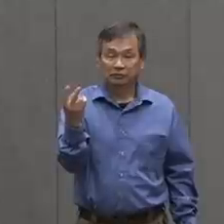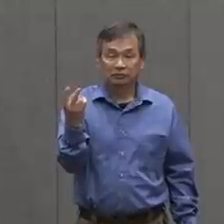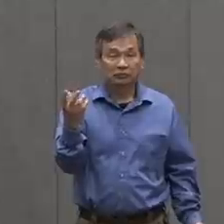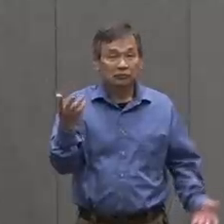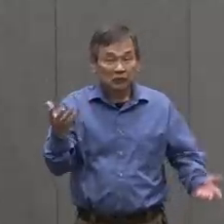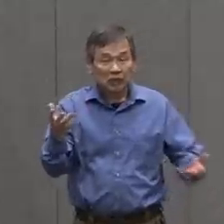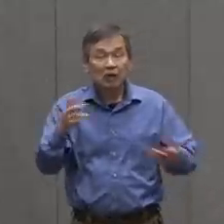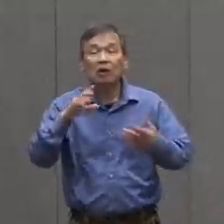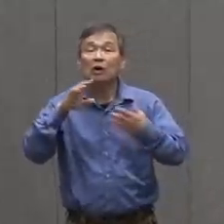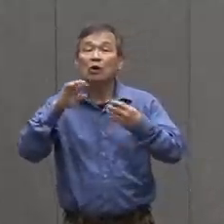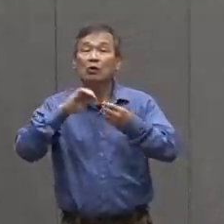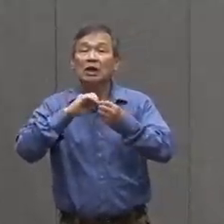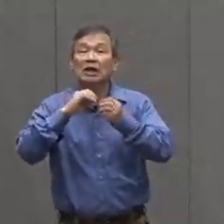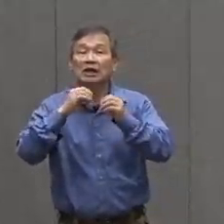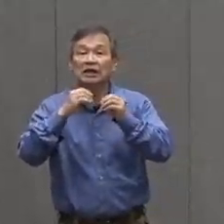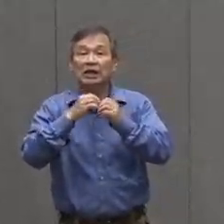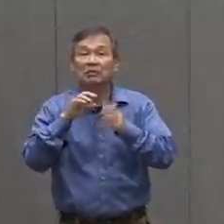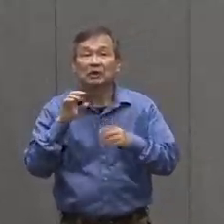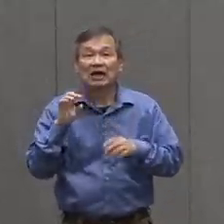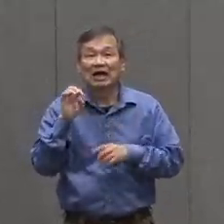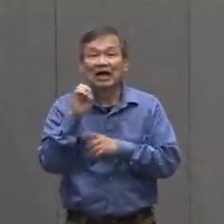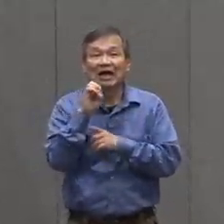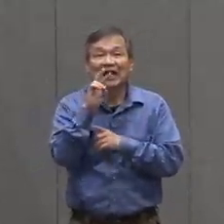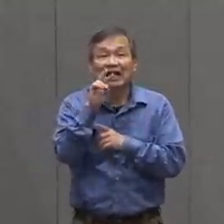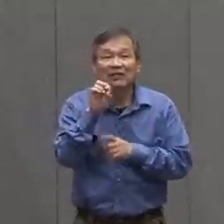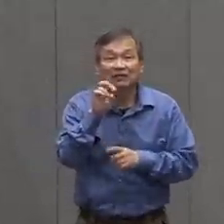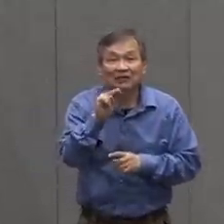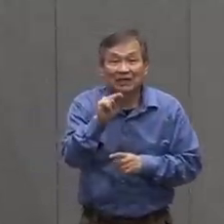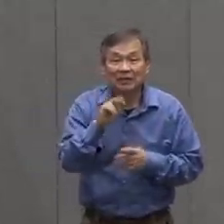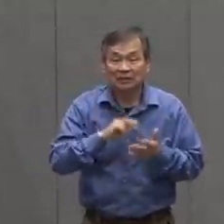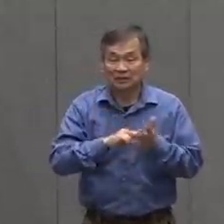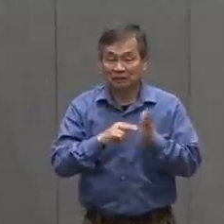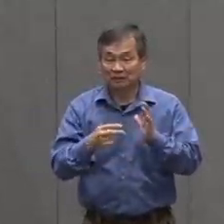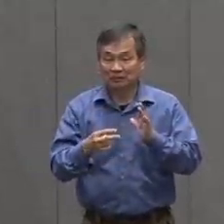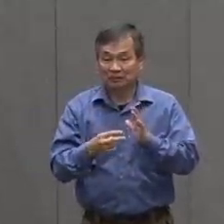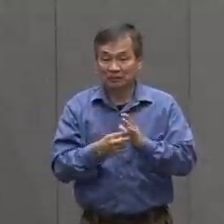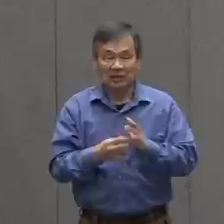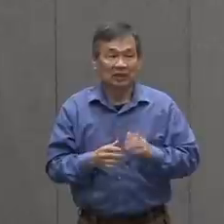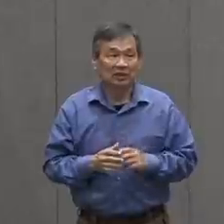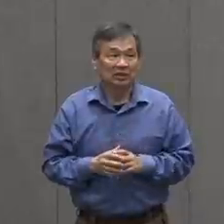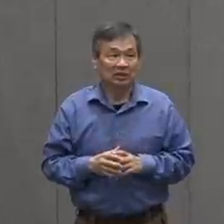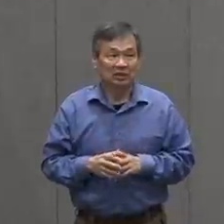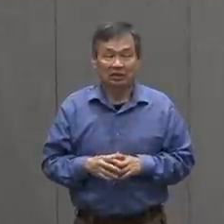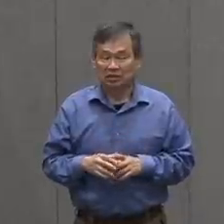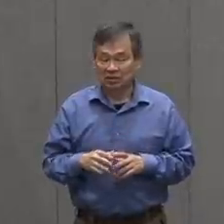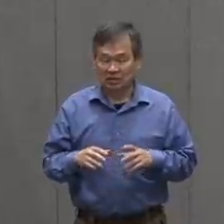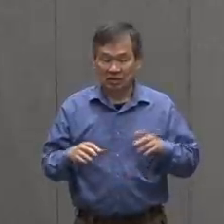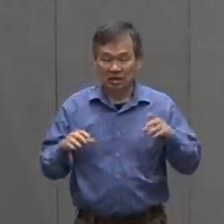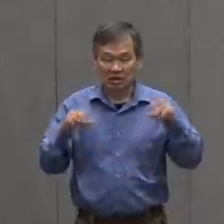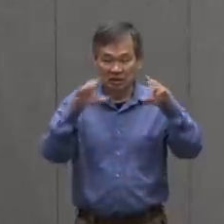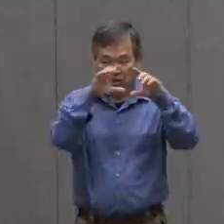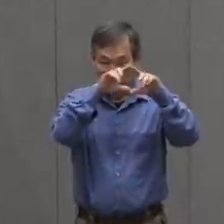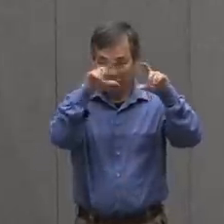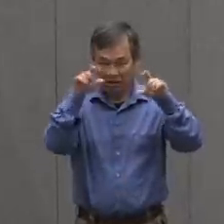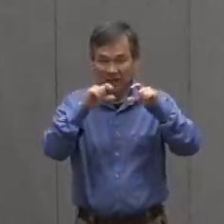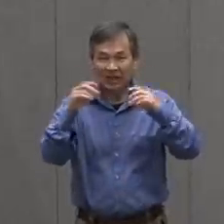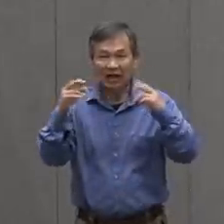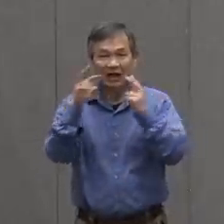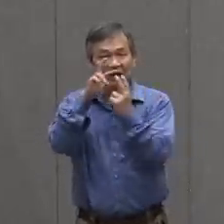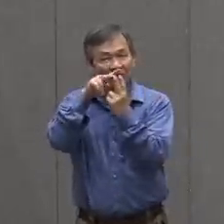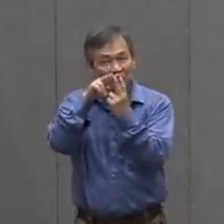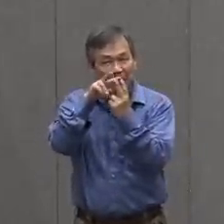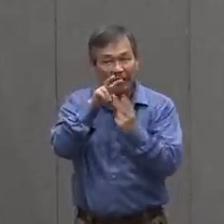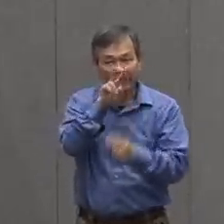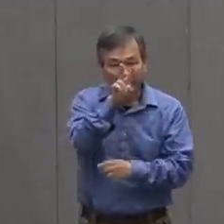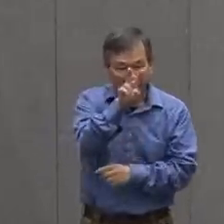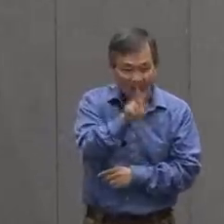So when a number is even, that means all of my stickers here have a pair or a